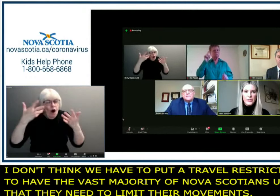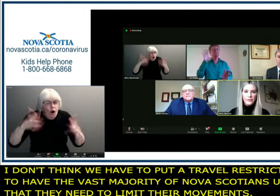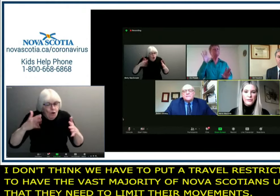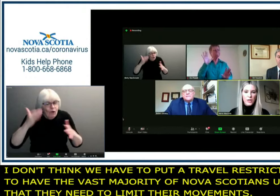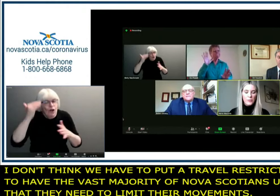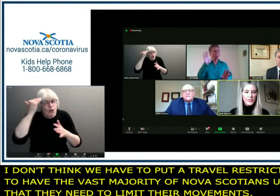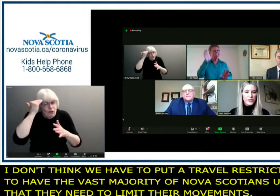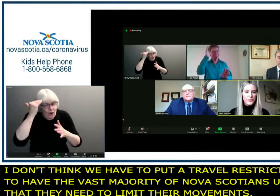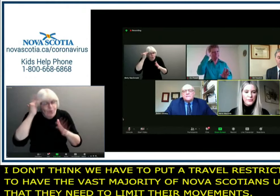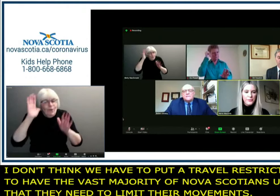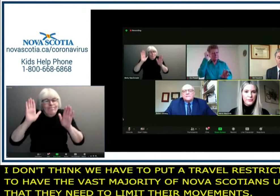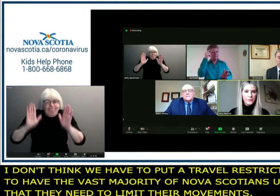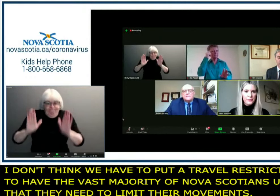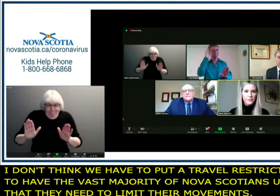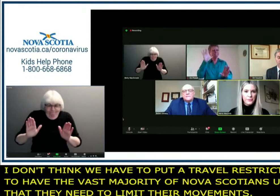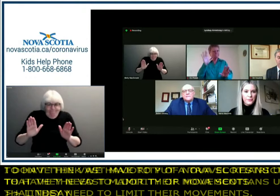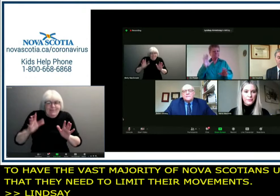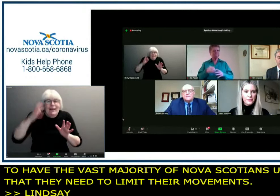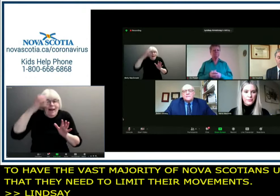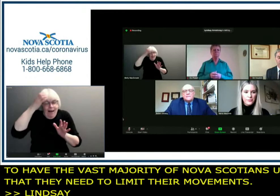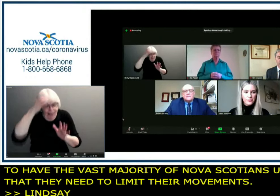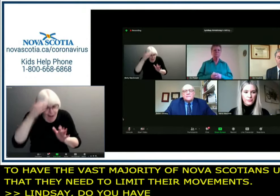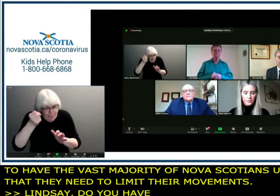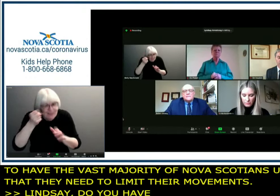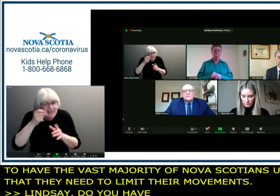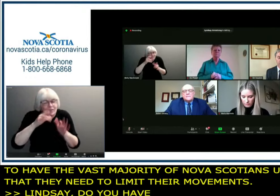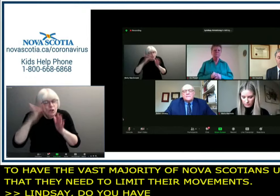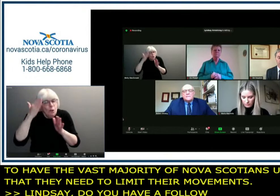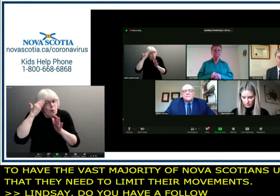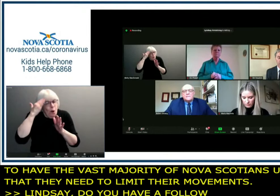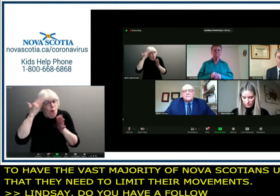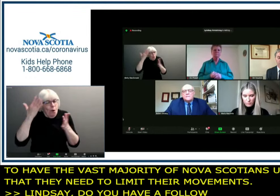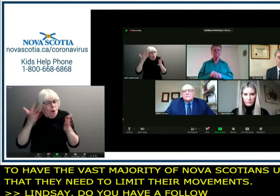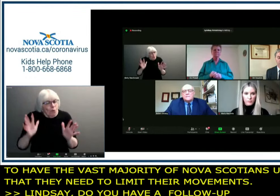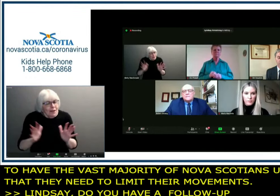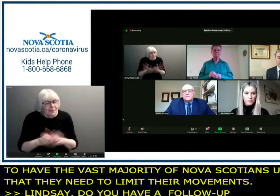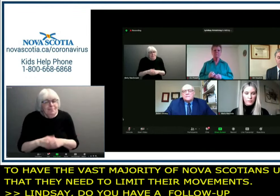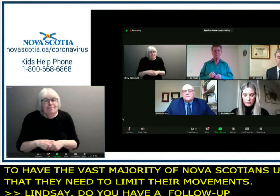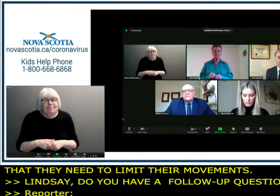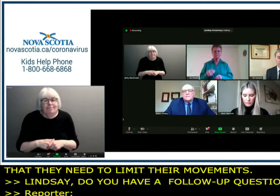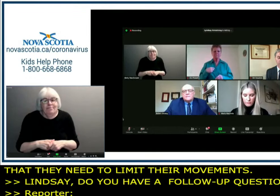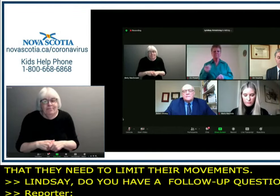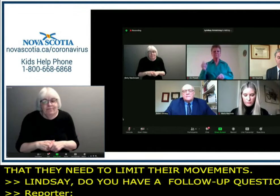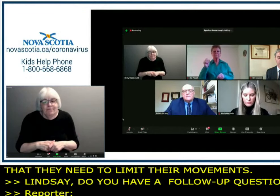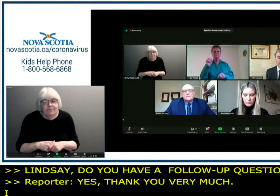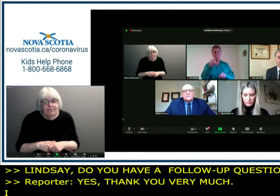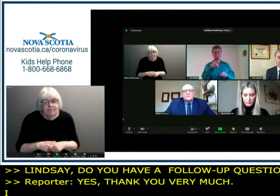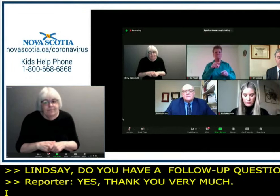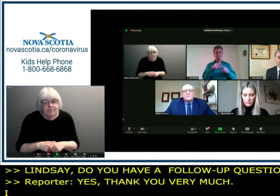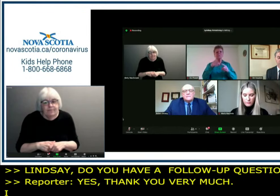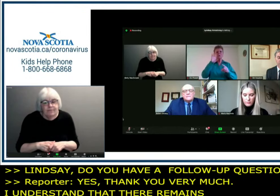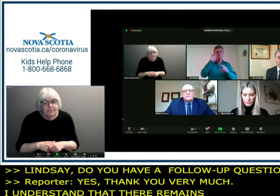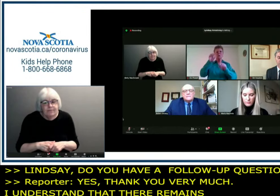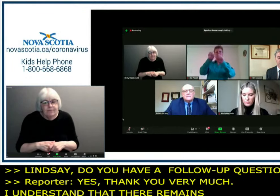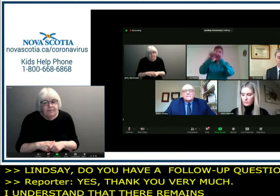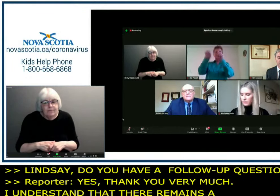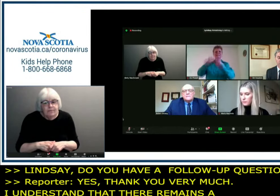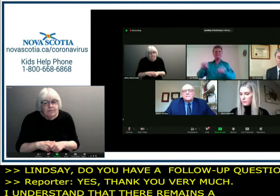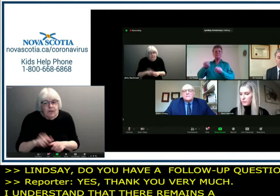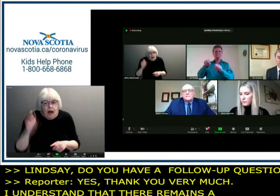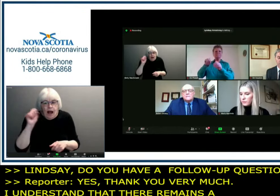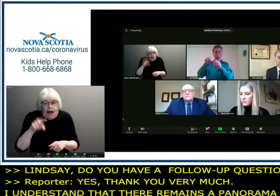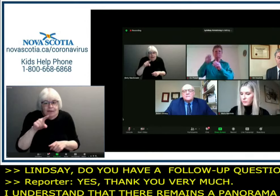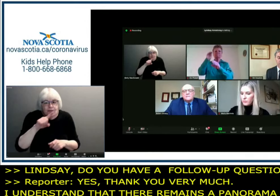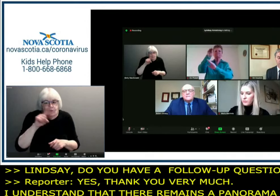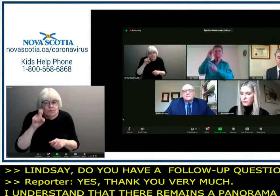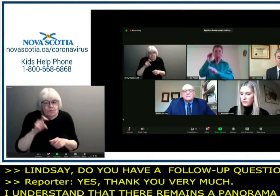Lindsay, do you have a follow-up question? Yes, thank you very much. I understand that there remains a panorama delay with the high number of cases.